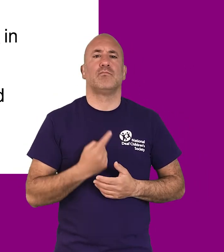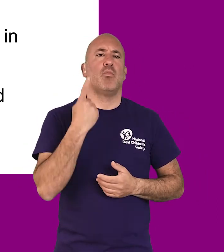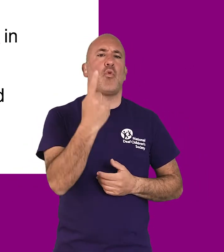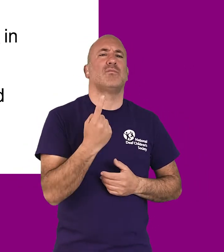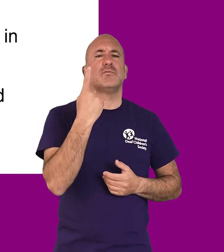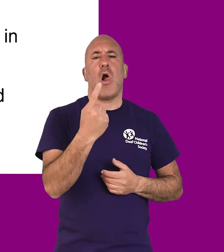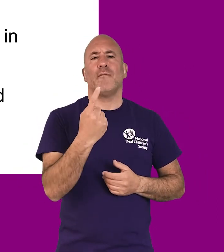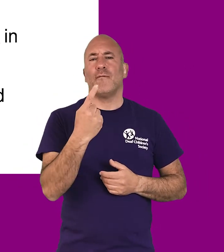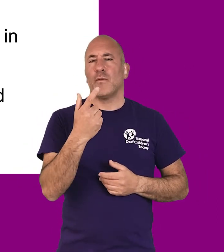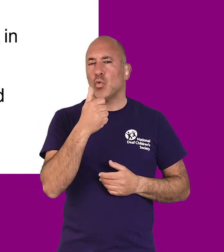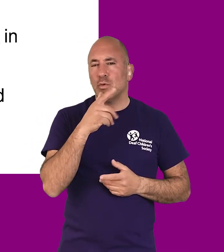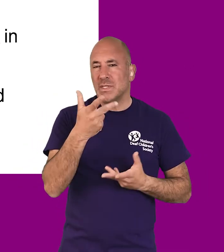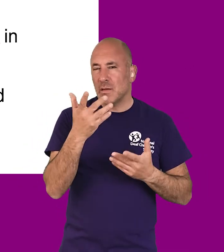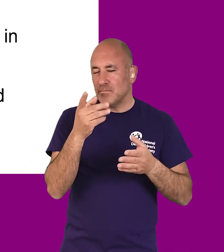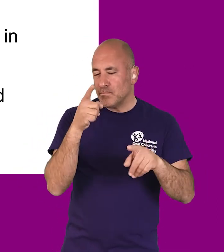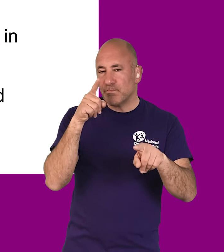any subtitles created.